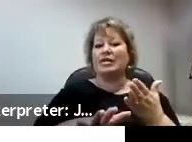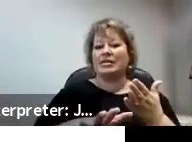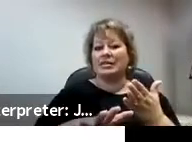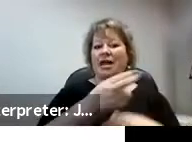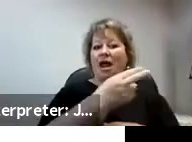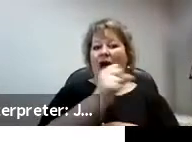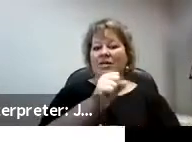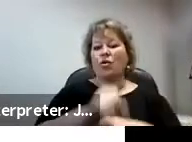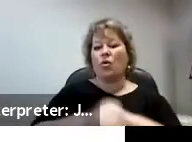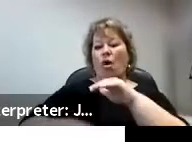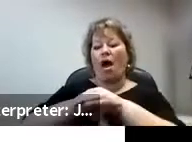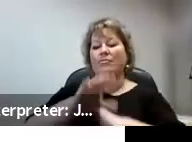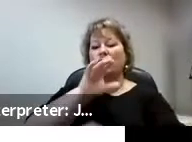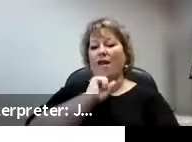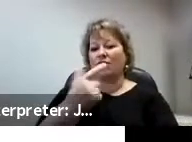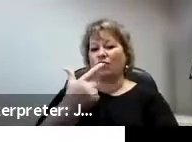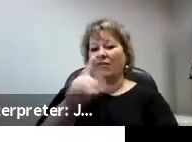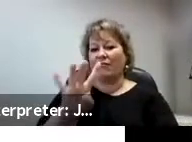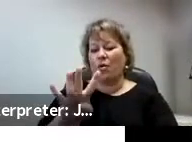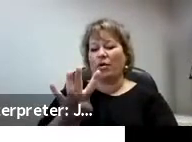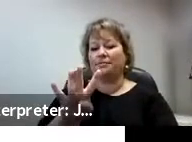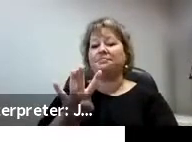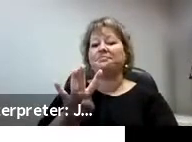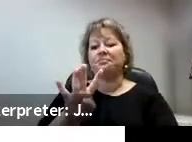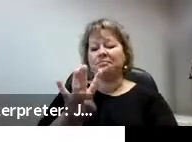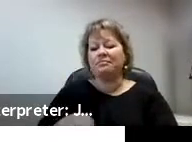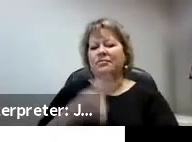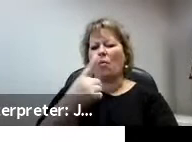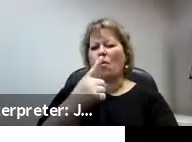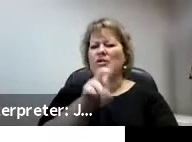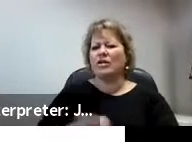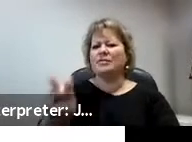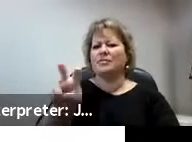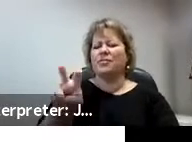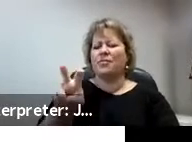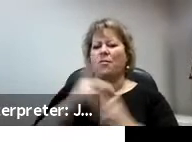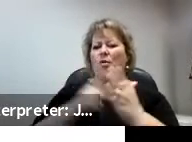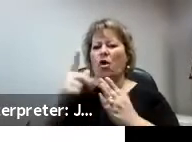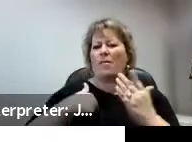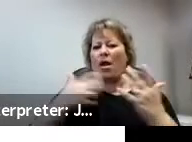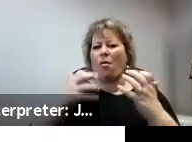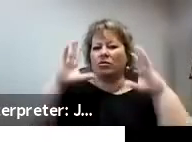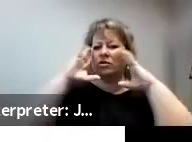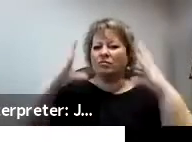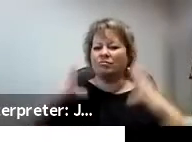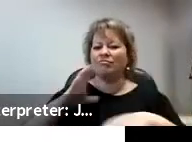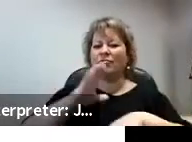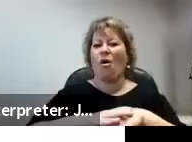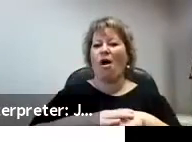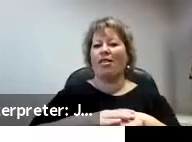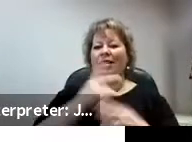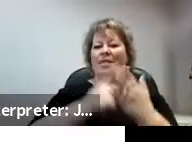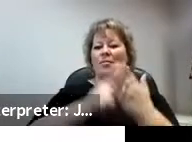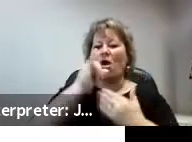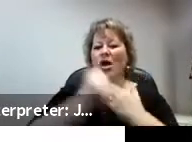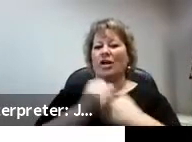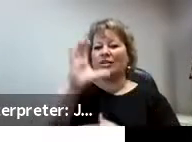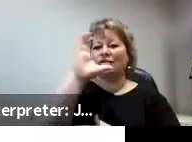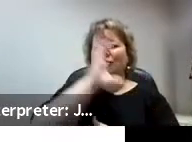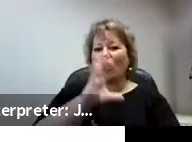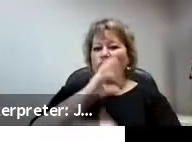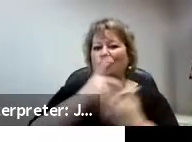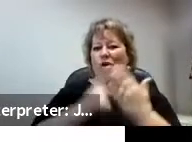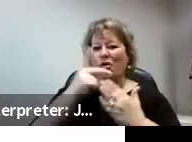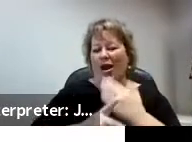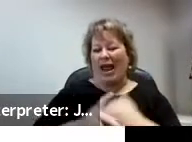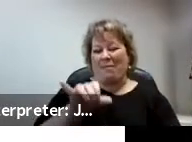to age 24. One transition program that I would like to highlight is the Project Search program. Project